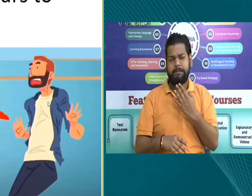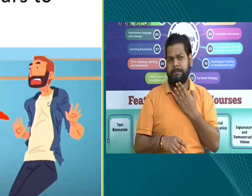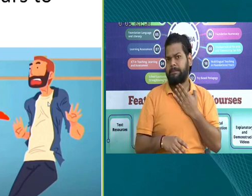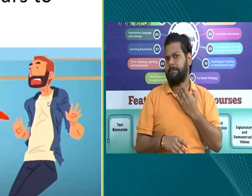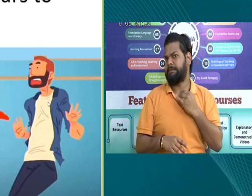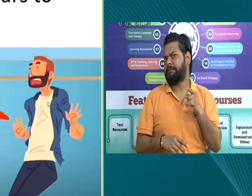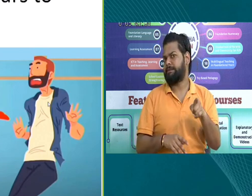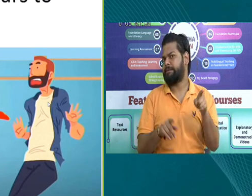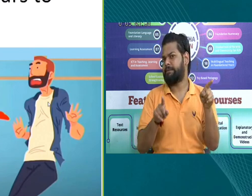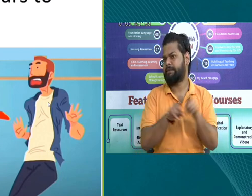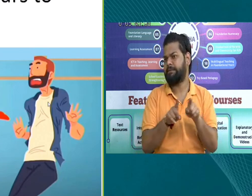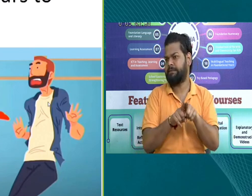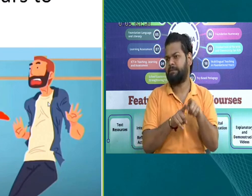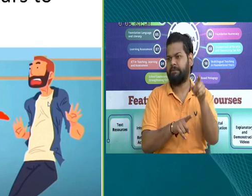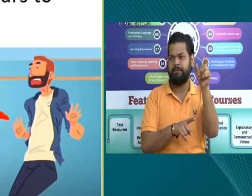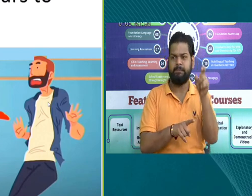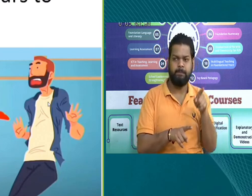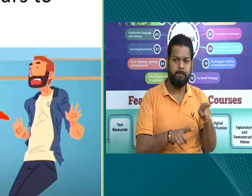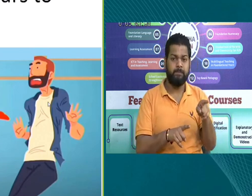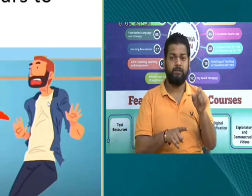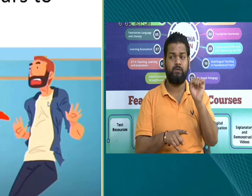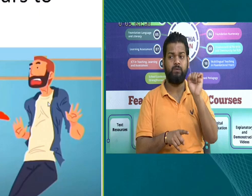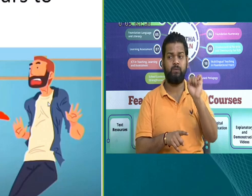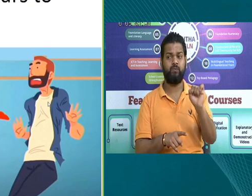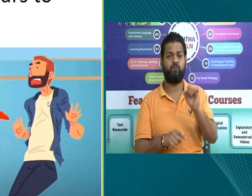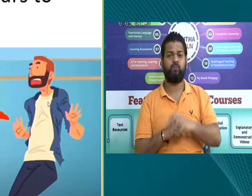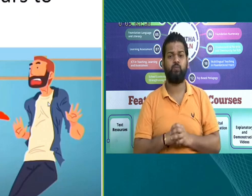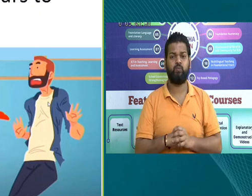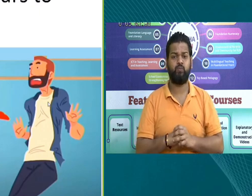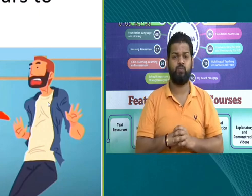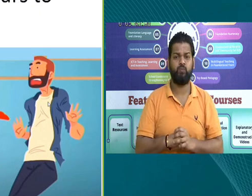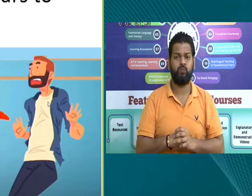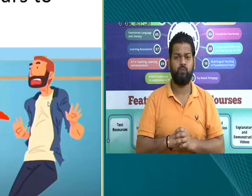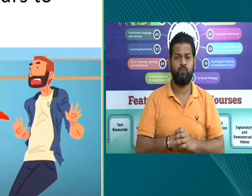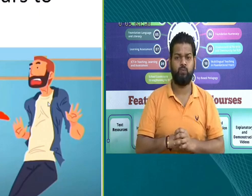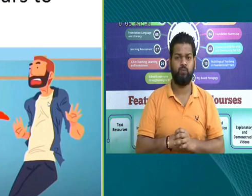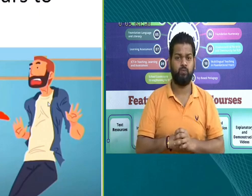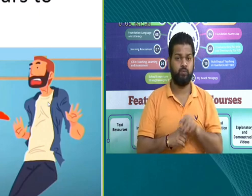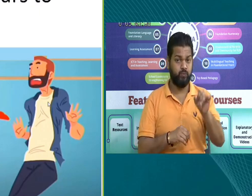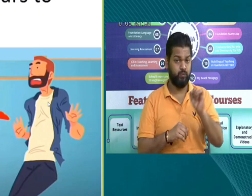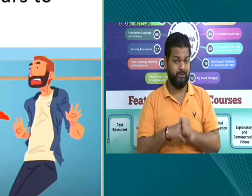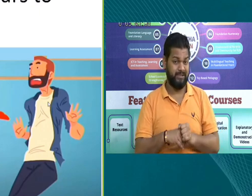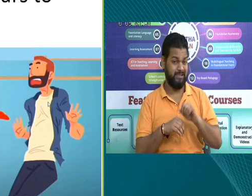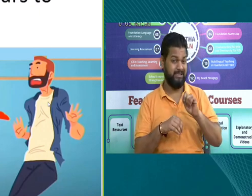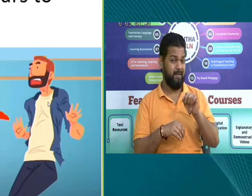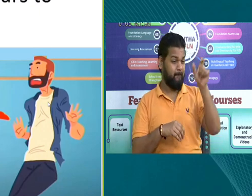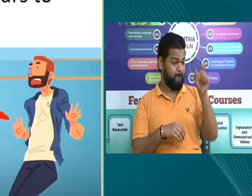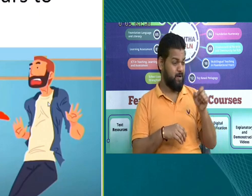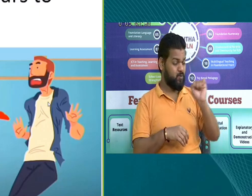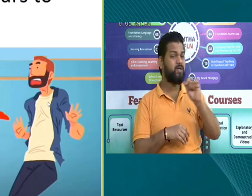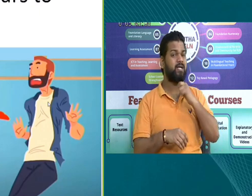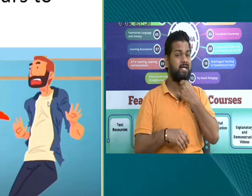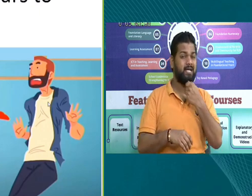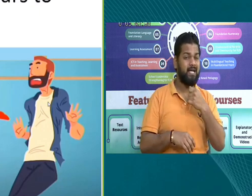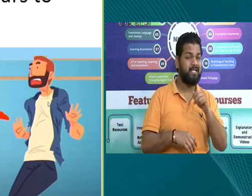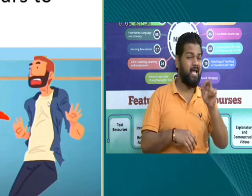poor fellow had to wait 87 years to come back to the world.